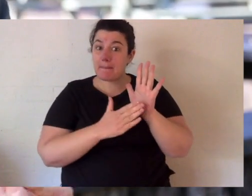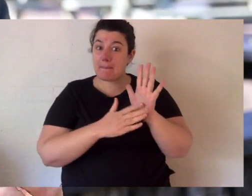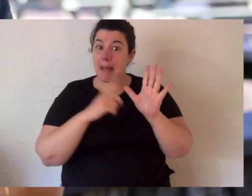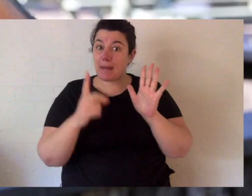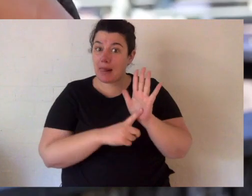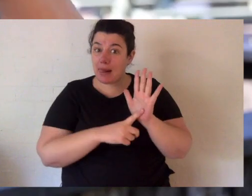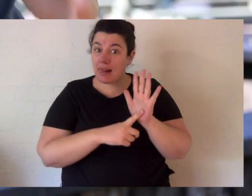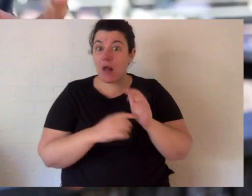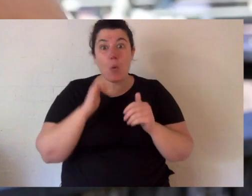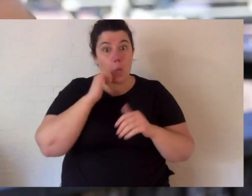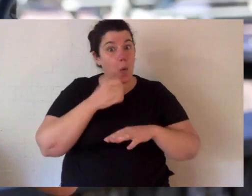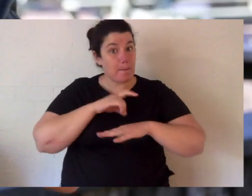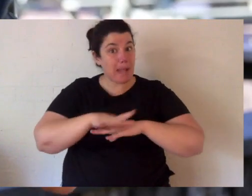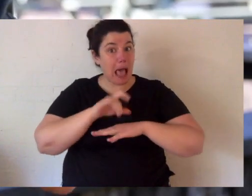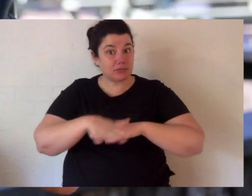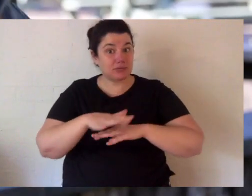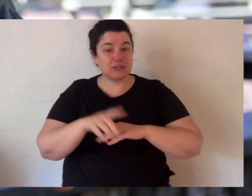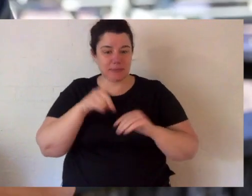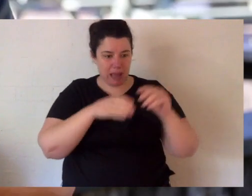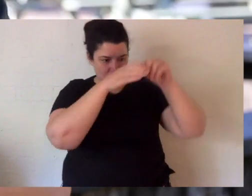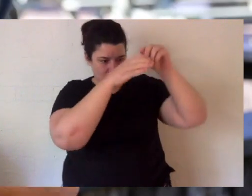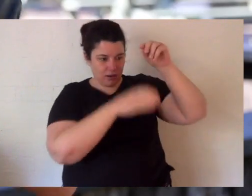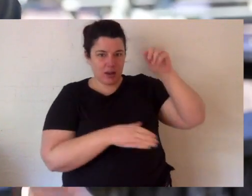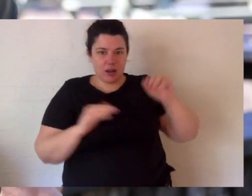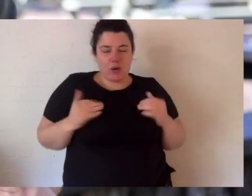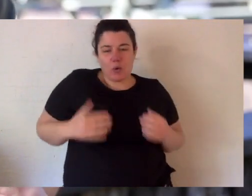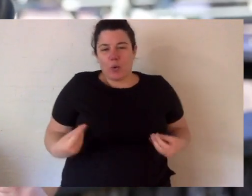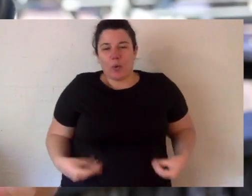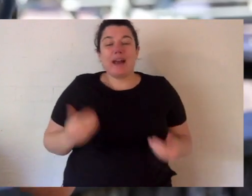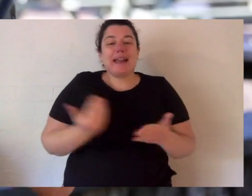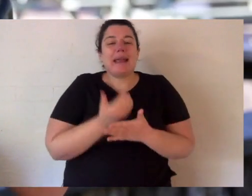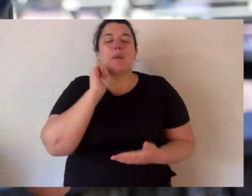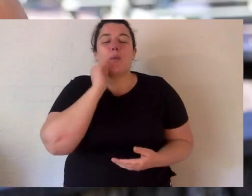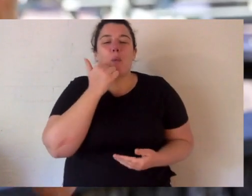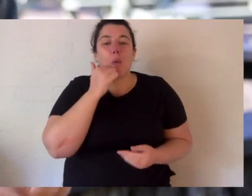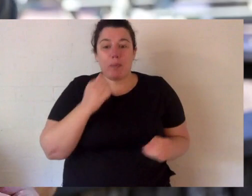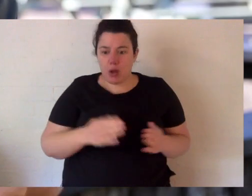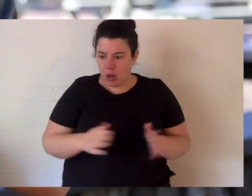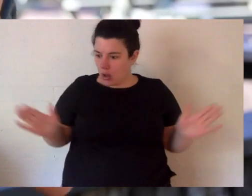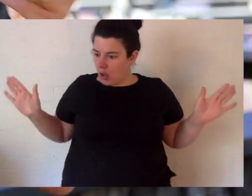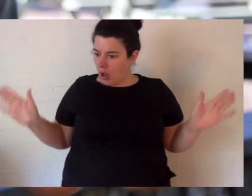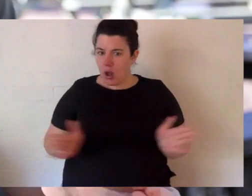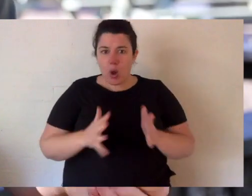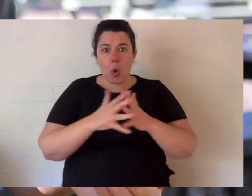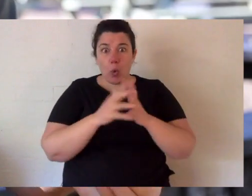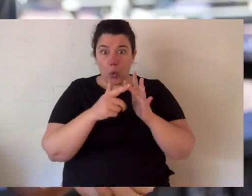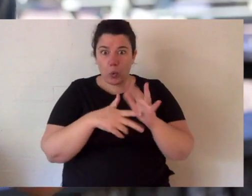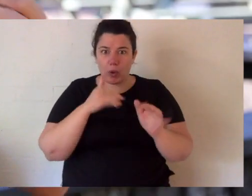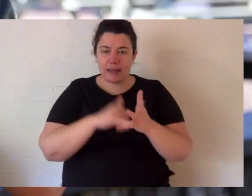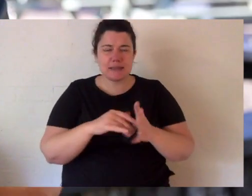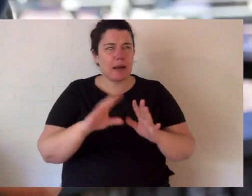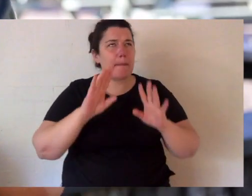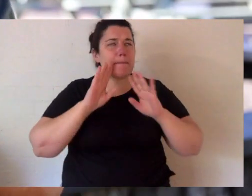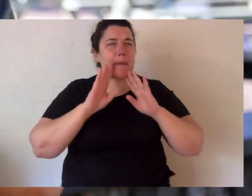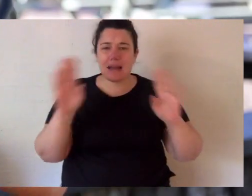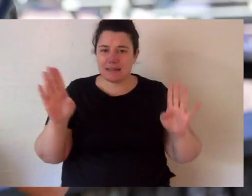warm blood. But fur, like we have clothing, helps to keep that body warm. Now when we look at their wings, they're just incredible. And would